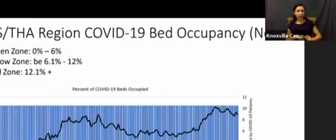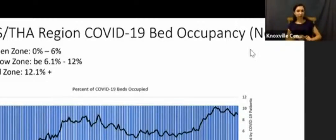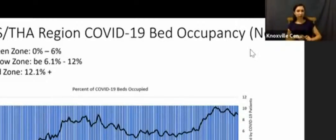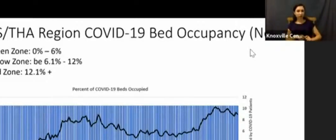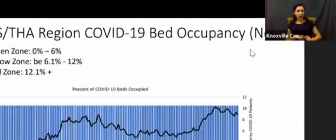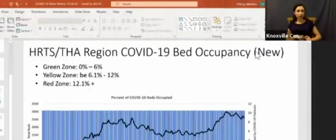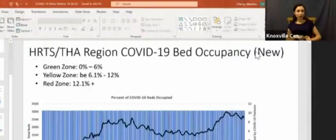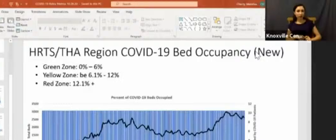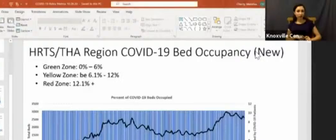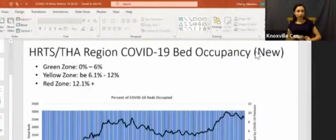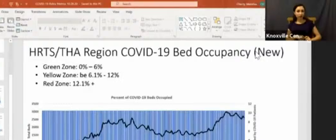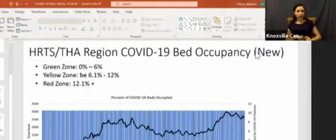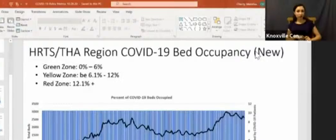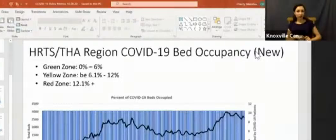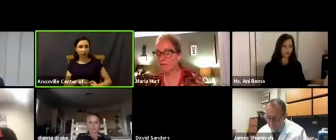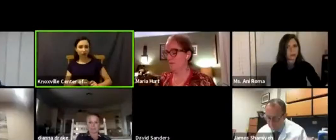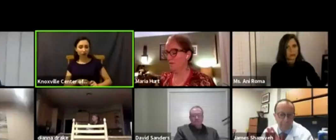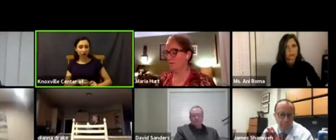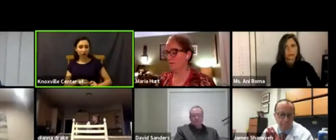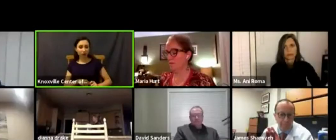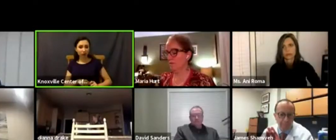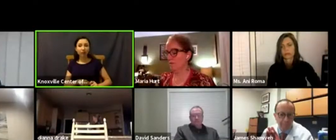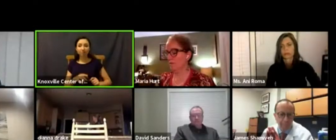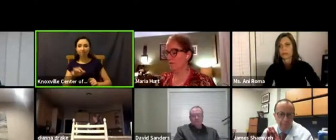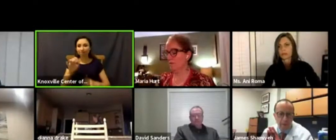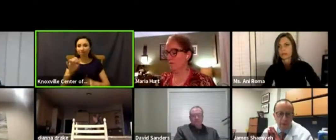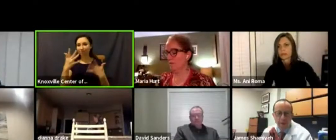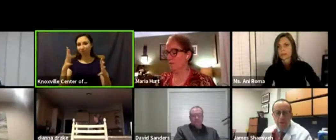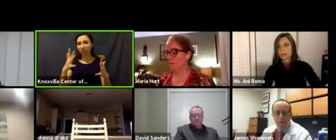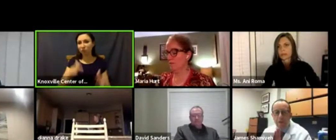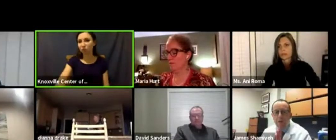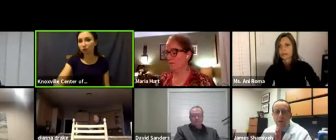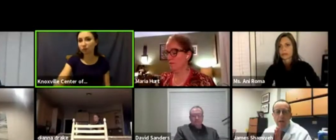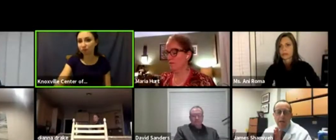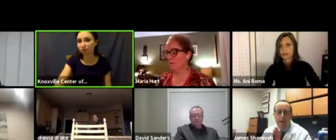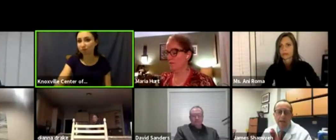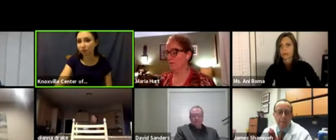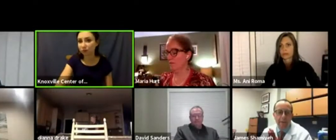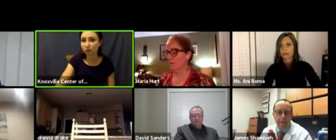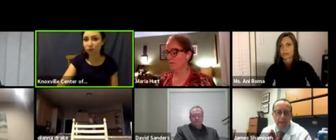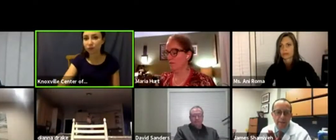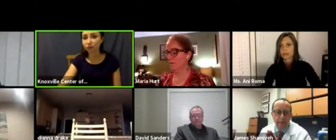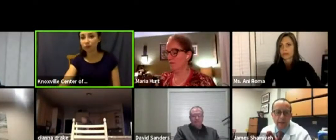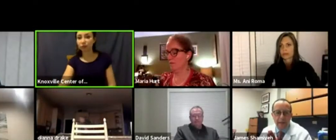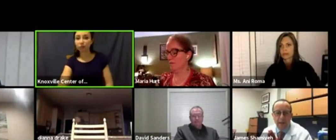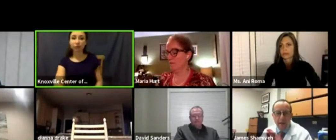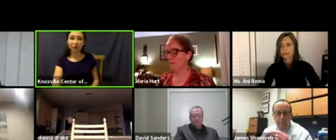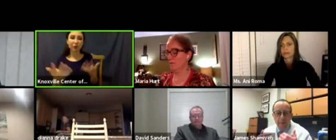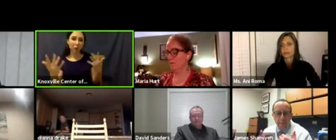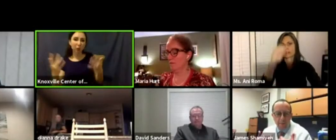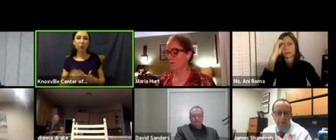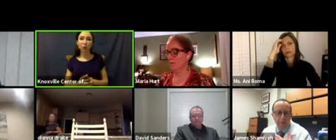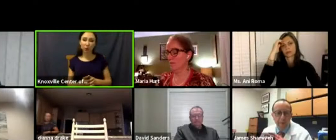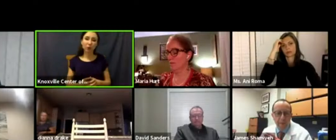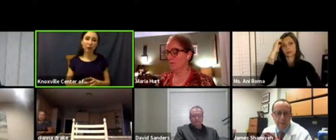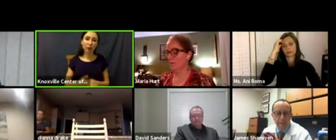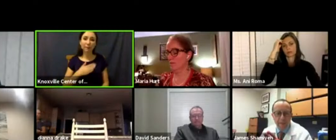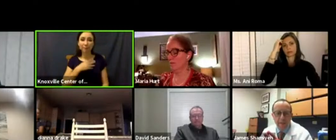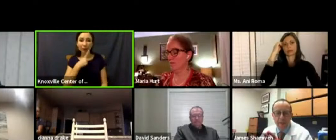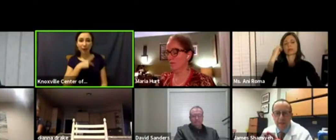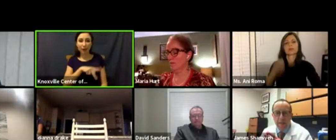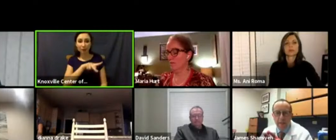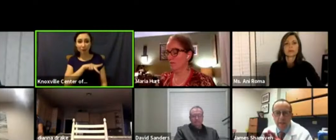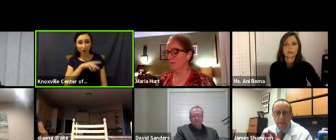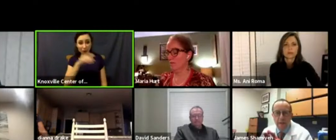us if or at least no, that's all the slides. So yeah, we can take them down. So, I mean, guys, my personal opinion is